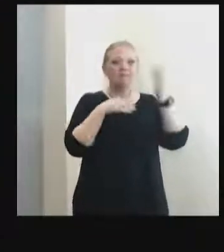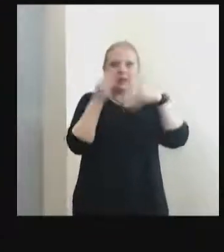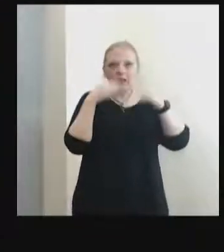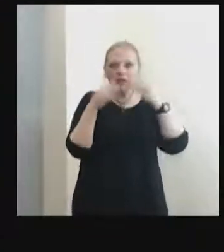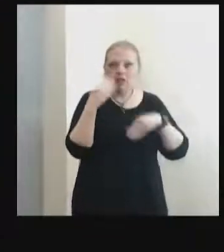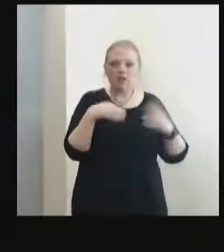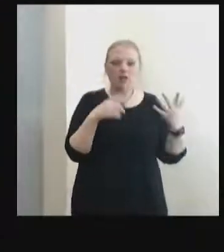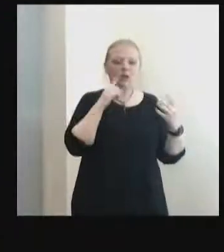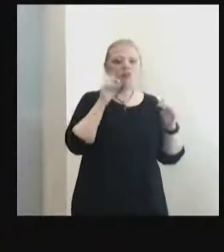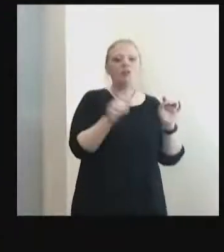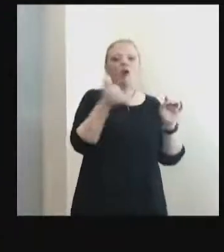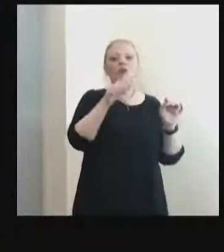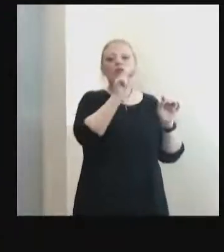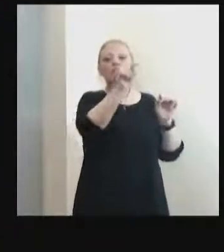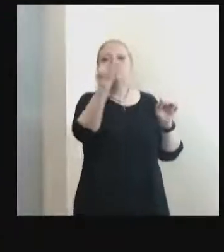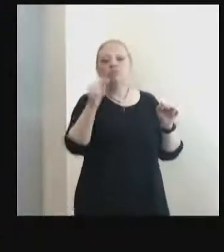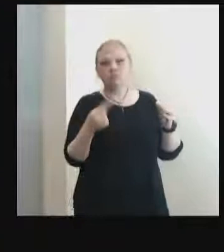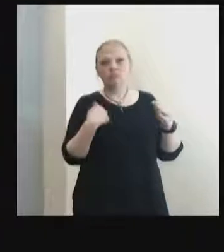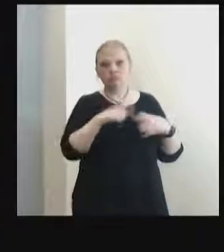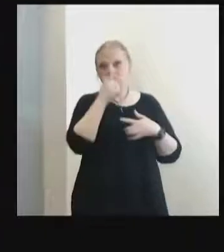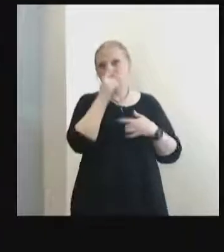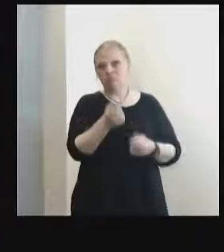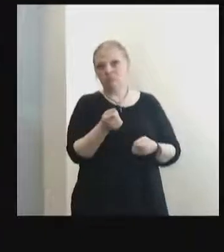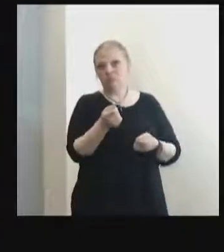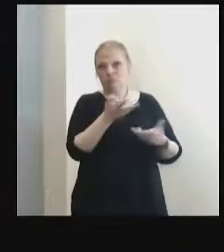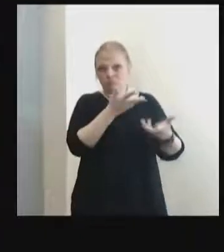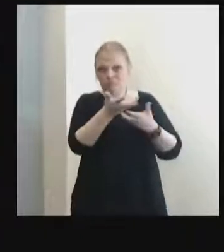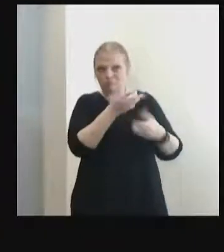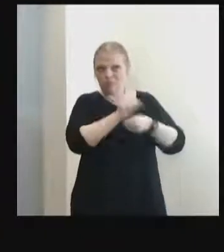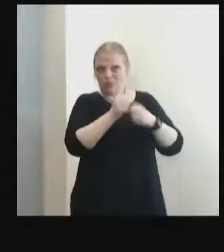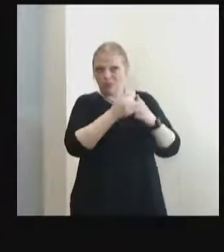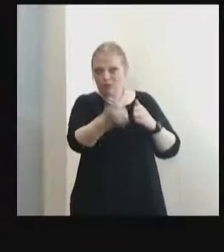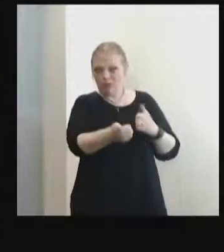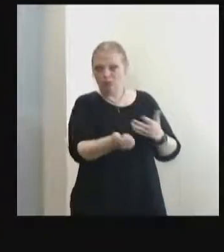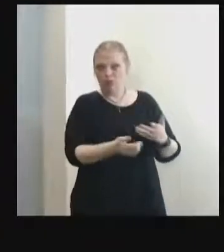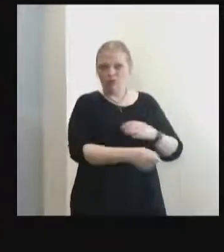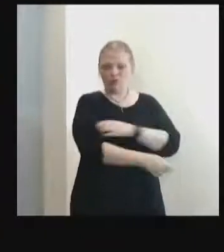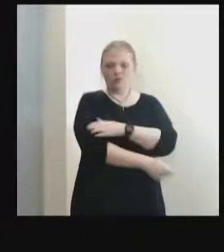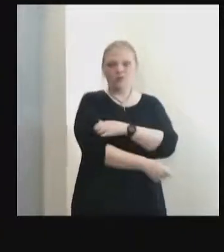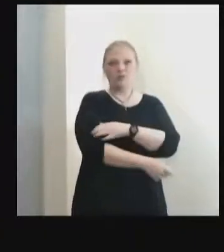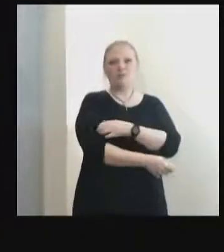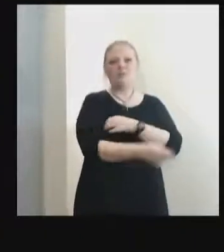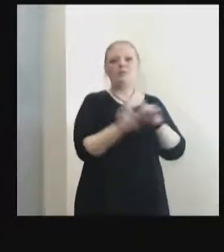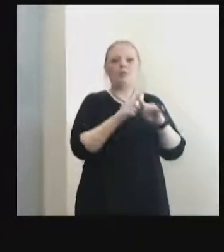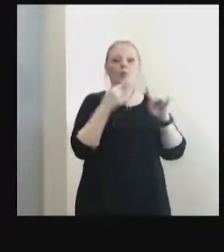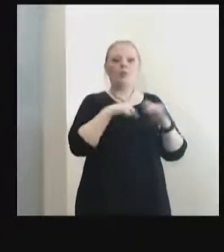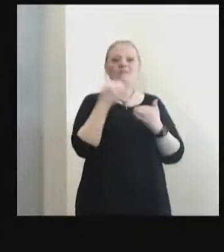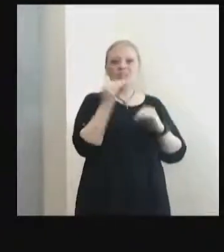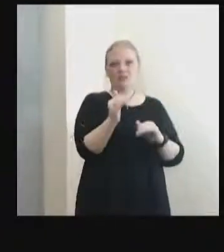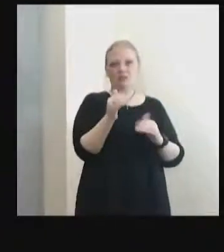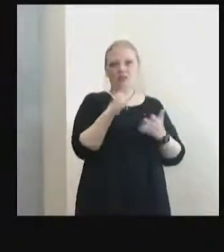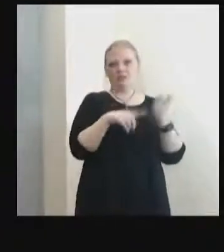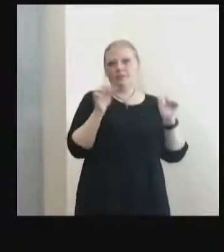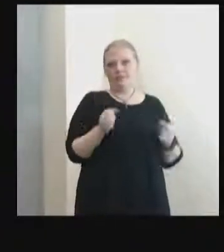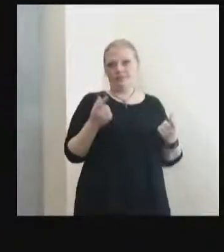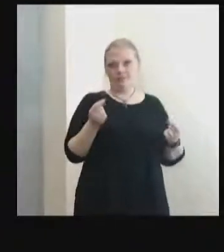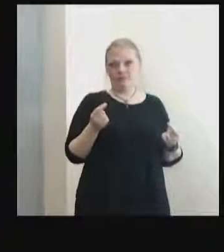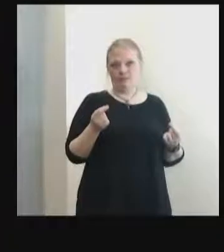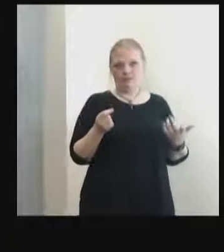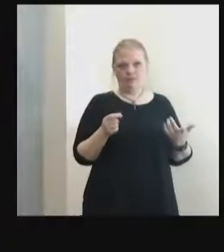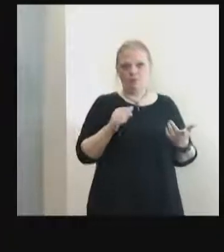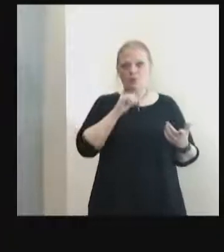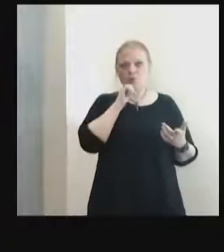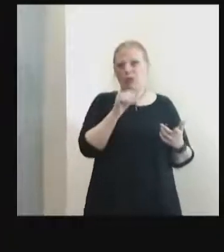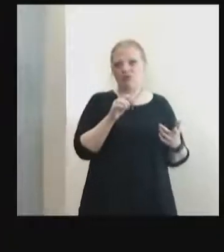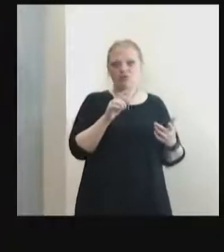other locations, we certainly are interested in dealing with others. There are limitations on what we can do. We certainly aren't going to go just